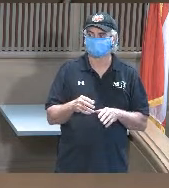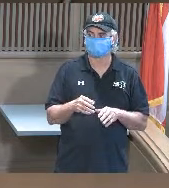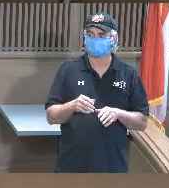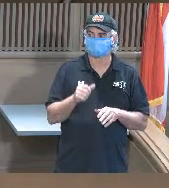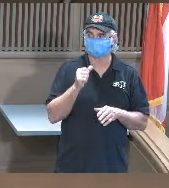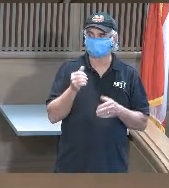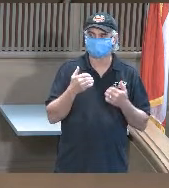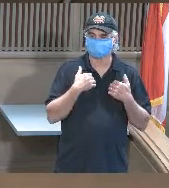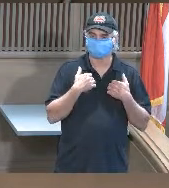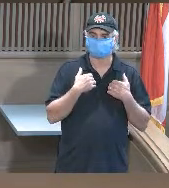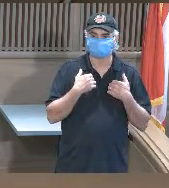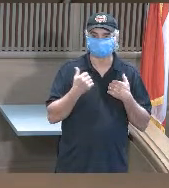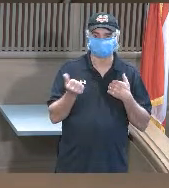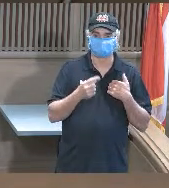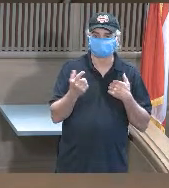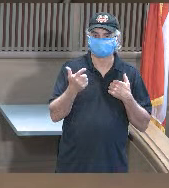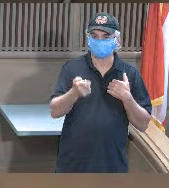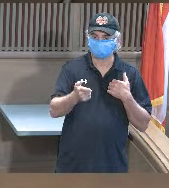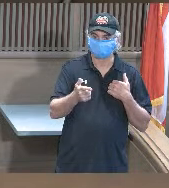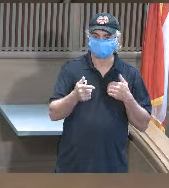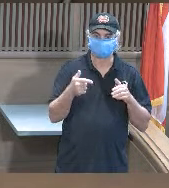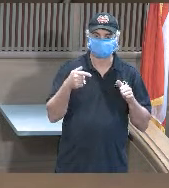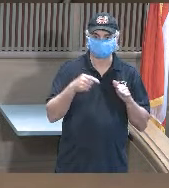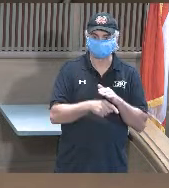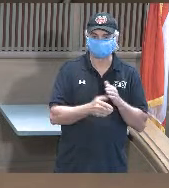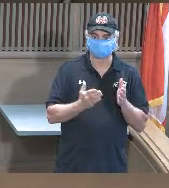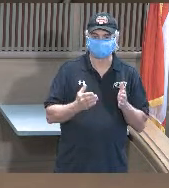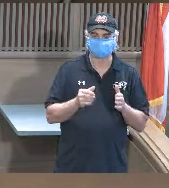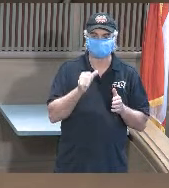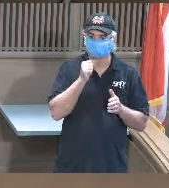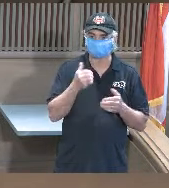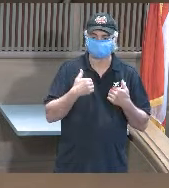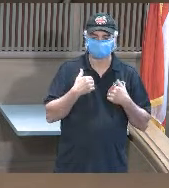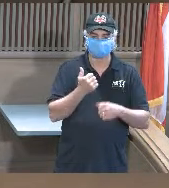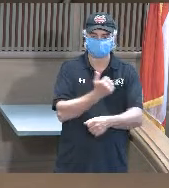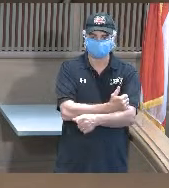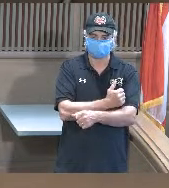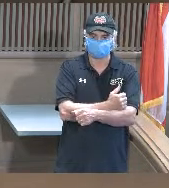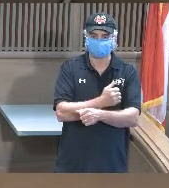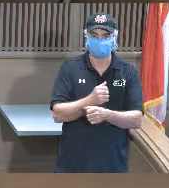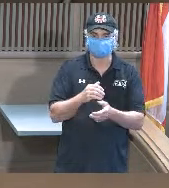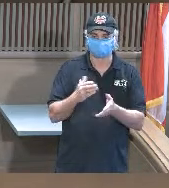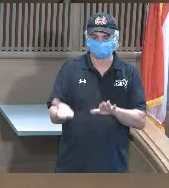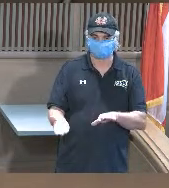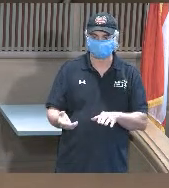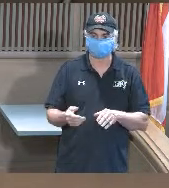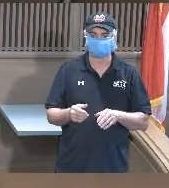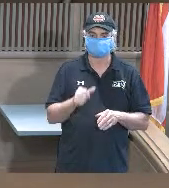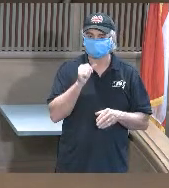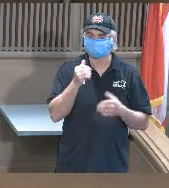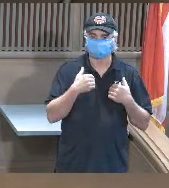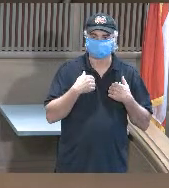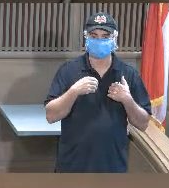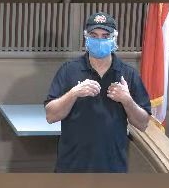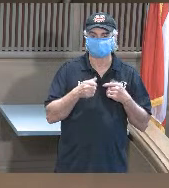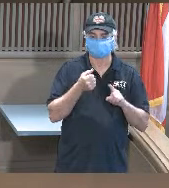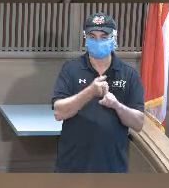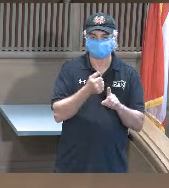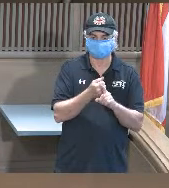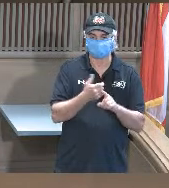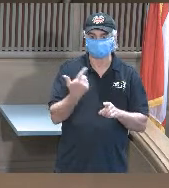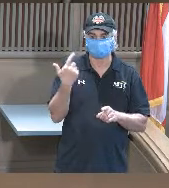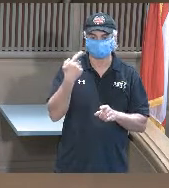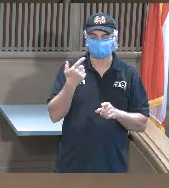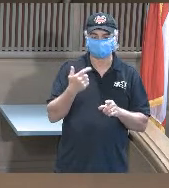had a homicide in Dougherty County. We have not had a drug overdose in Dougherty County. We have not had a suicide in Dougherty County. One